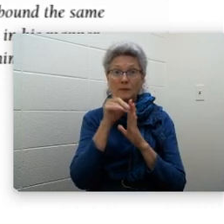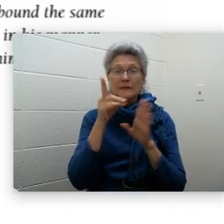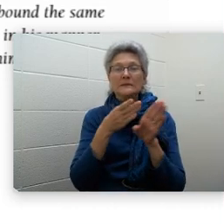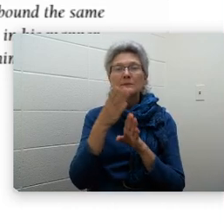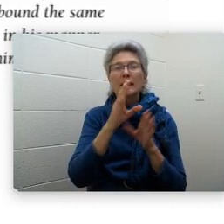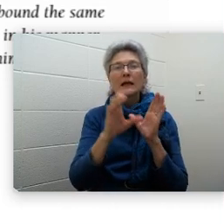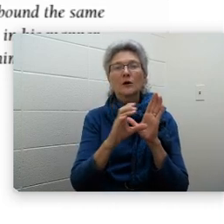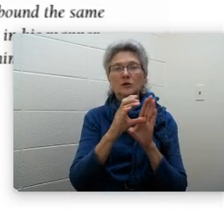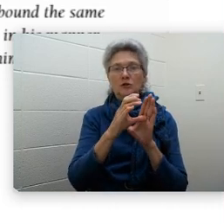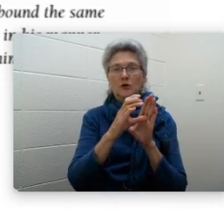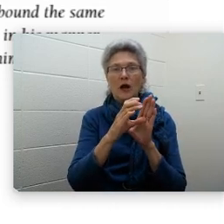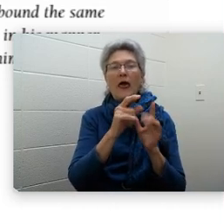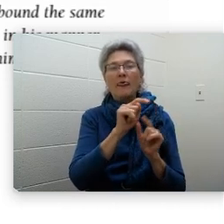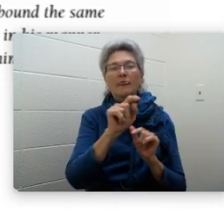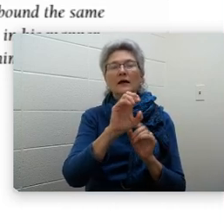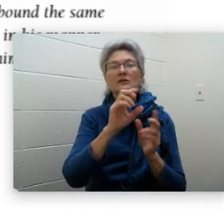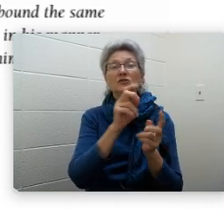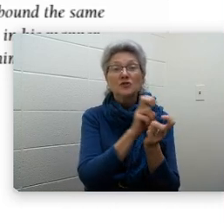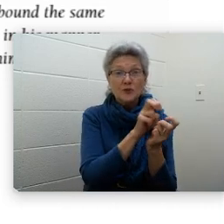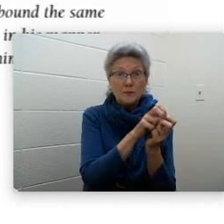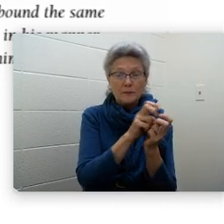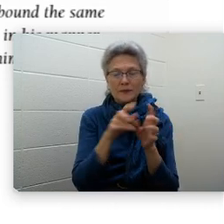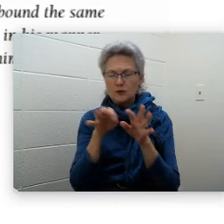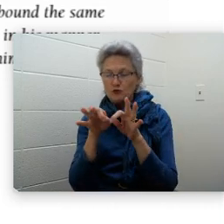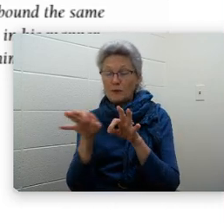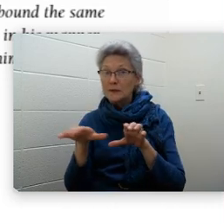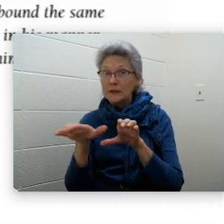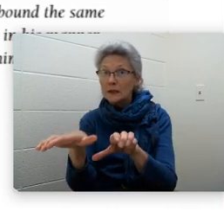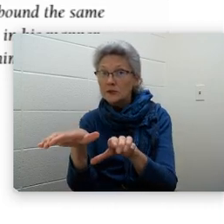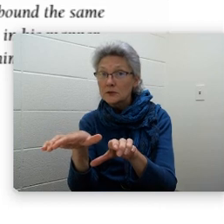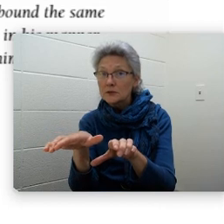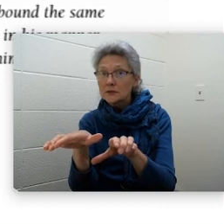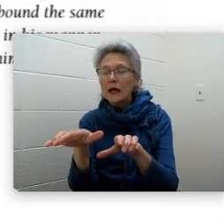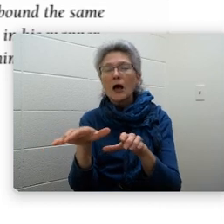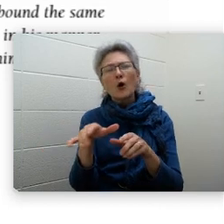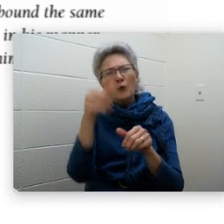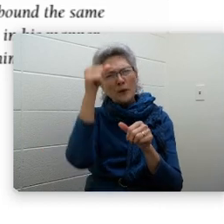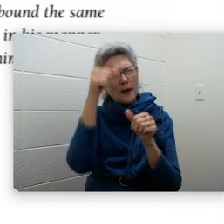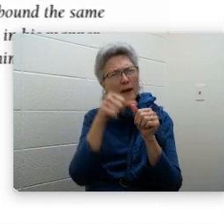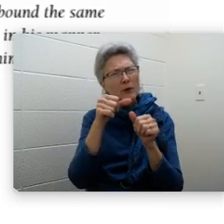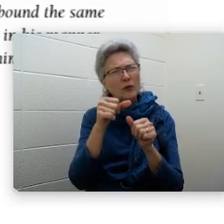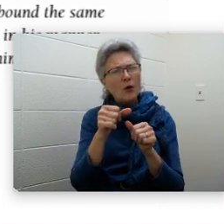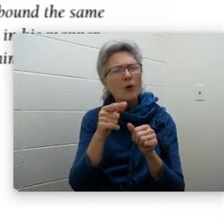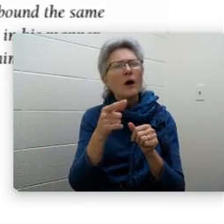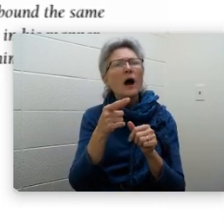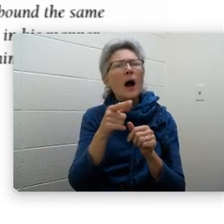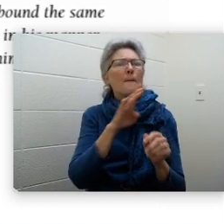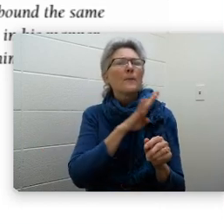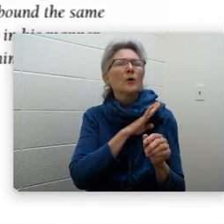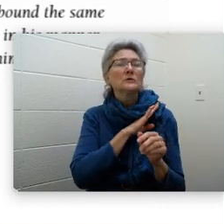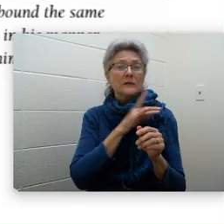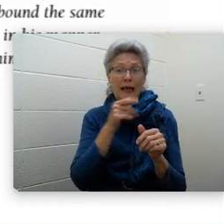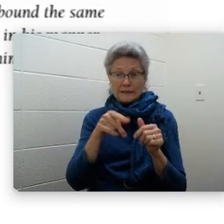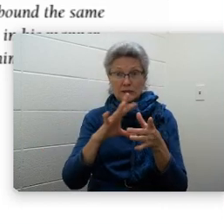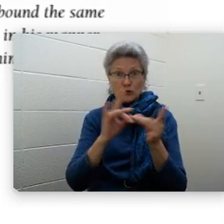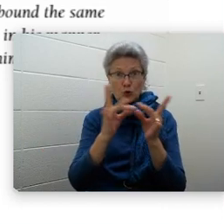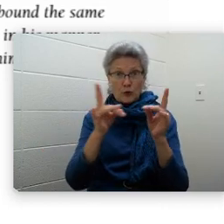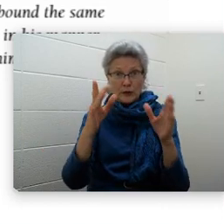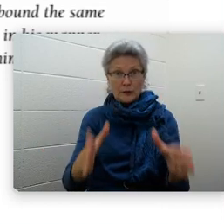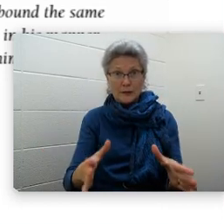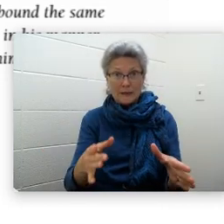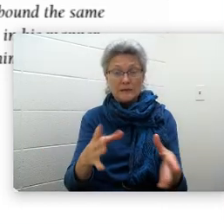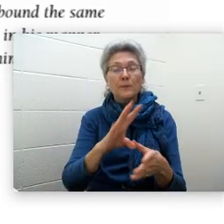main character, the chipmunk, by describing its actions. Note, though, that Burroughs, as the storyteller,